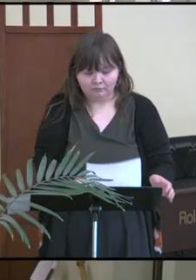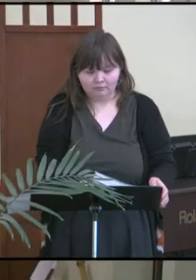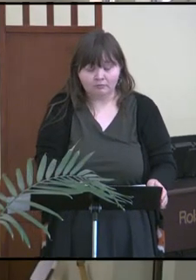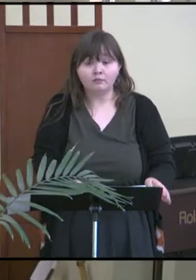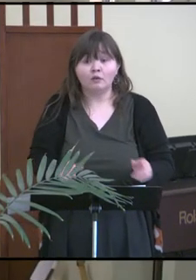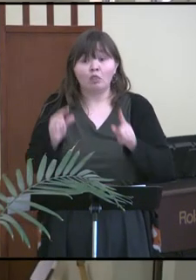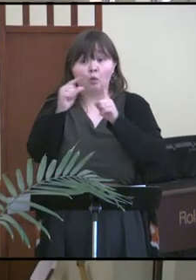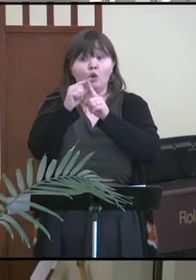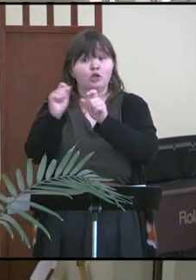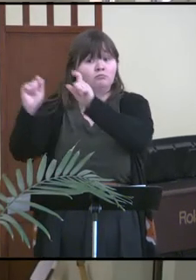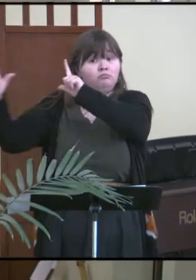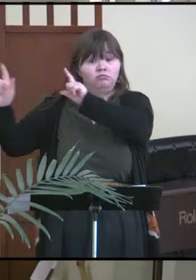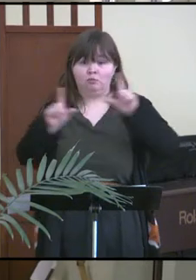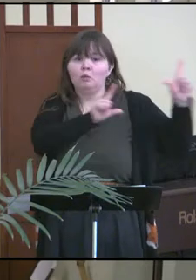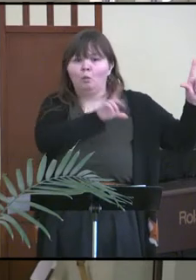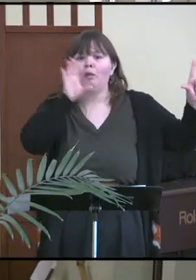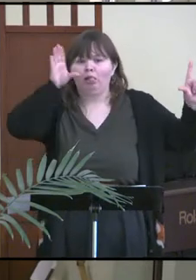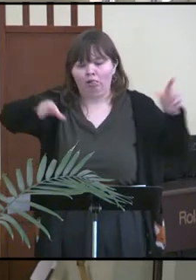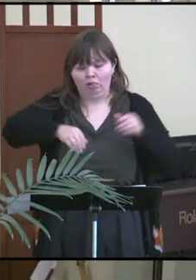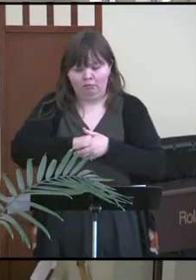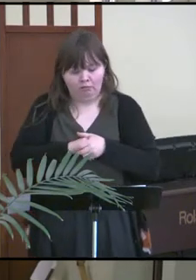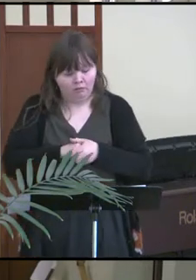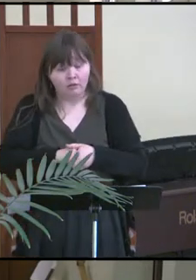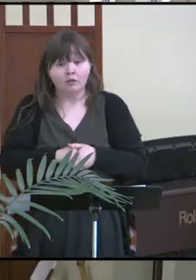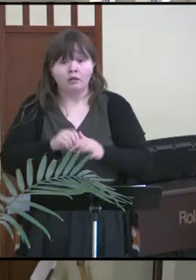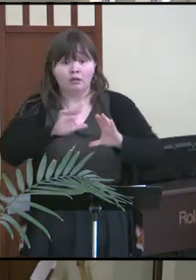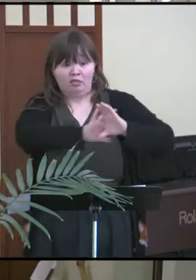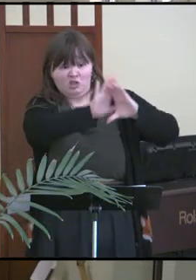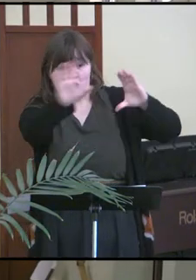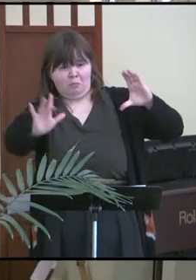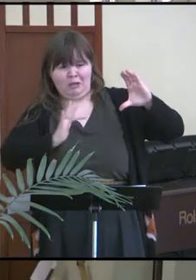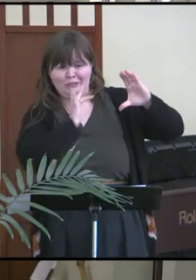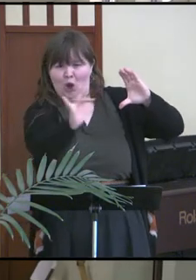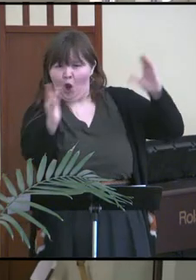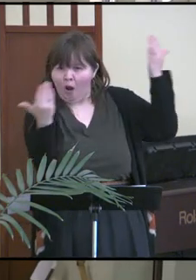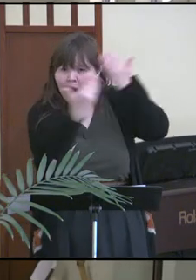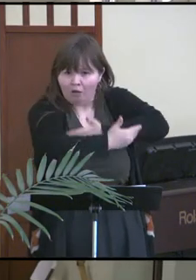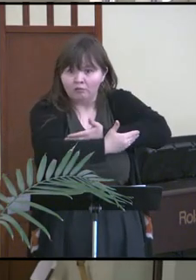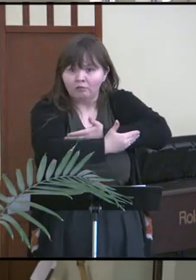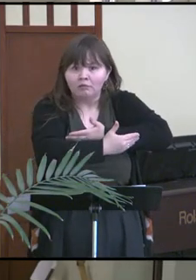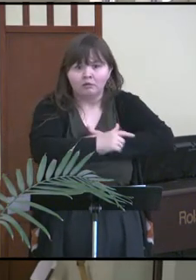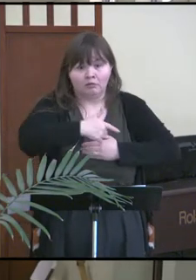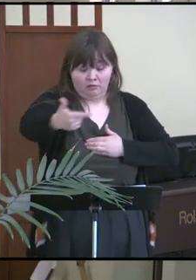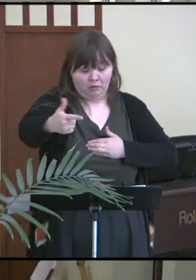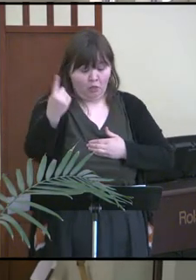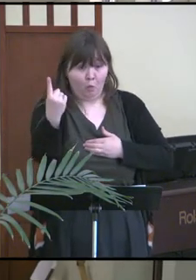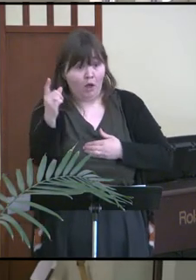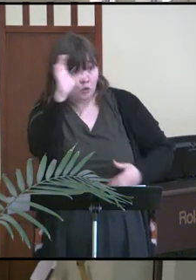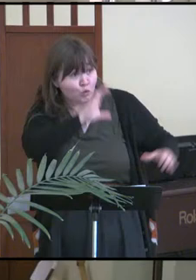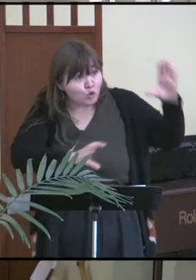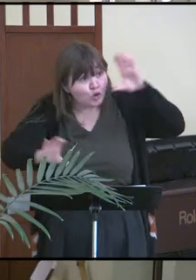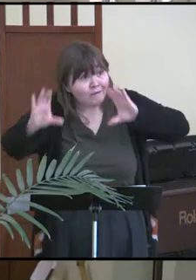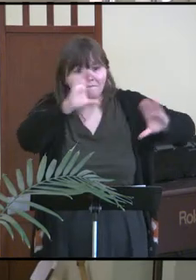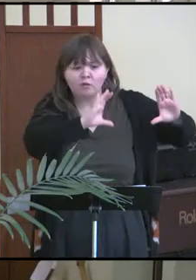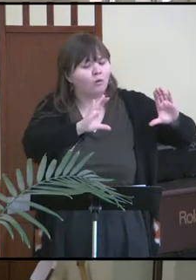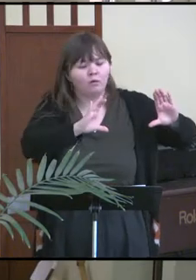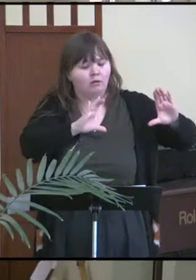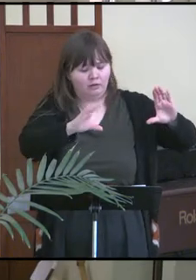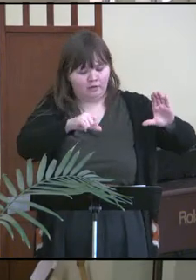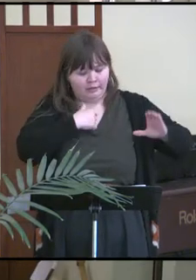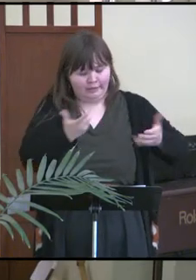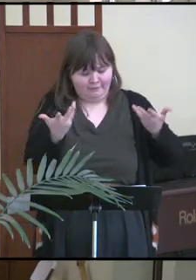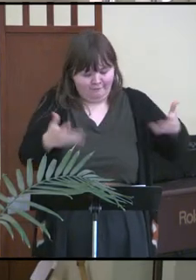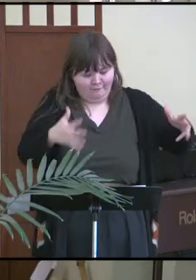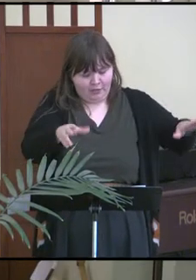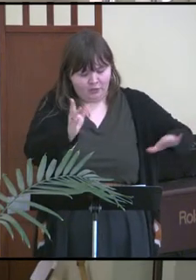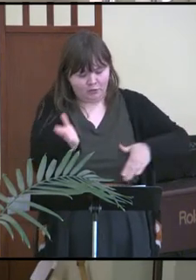The words will be on the screen. The tomb is dark but empty. The one you are looking for has overcome the